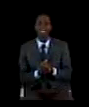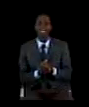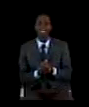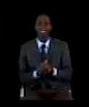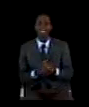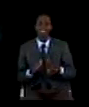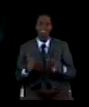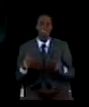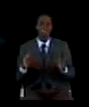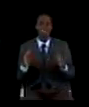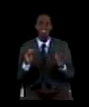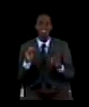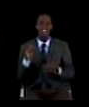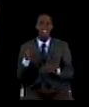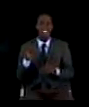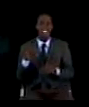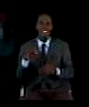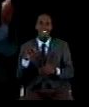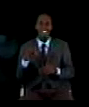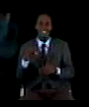All right, people of God.